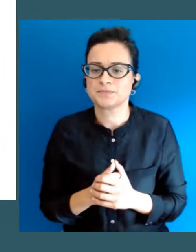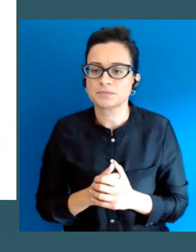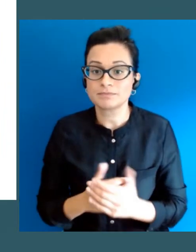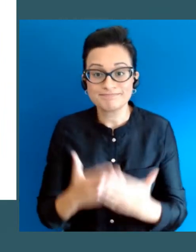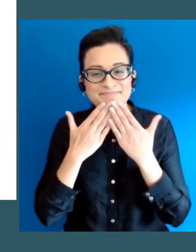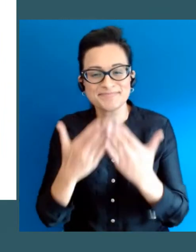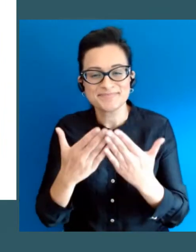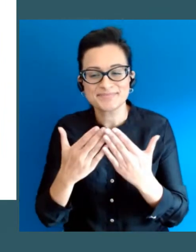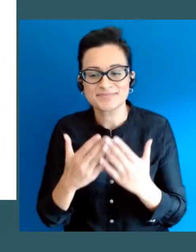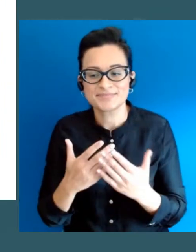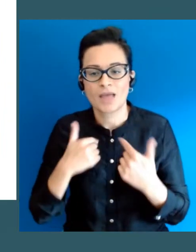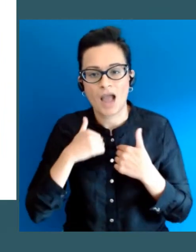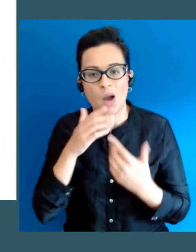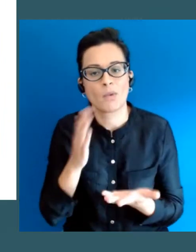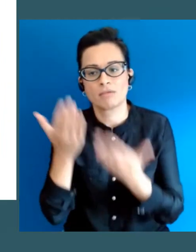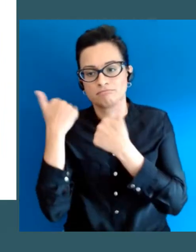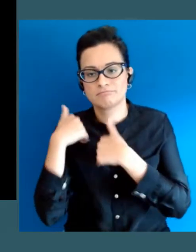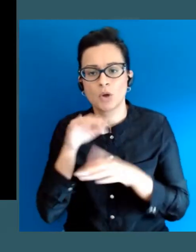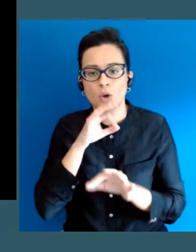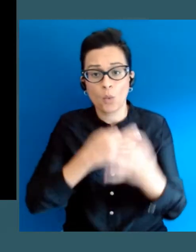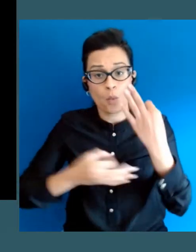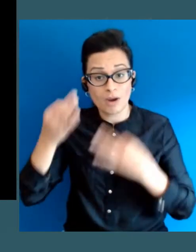take questions if you've got any.